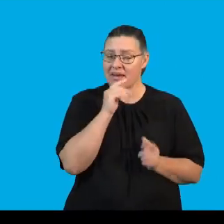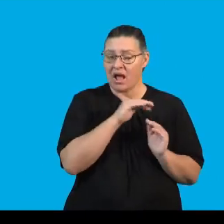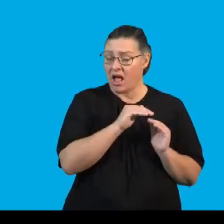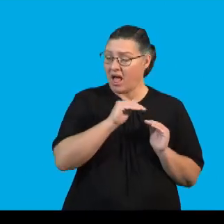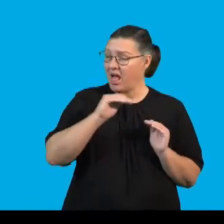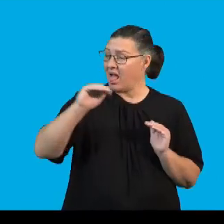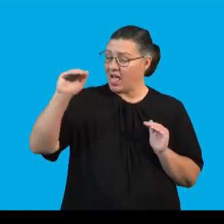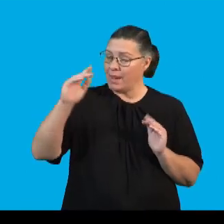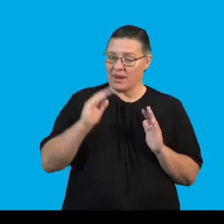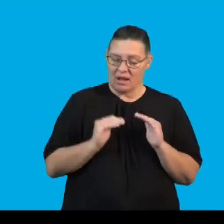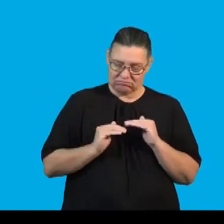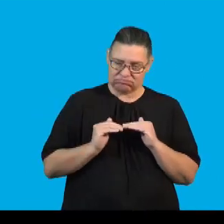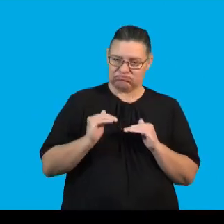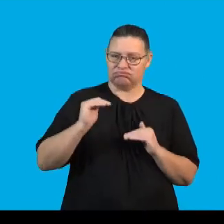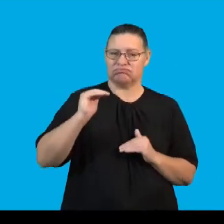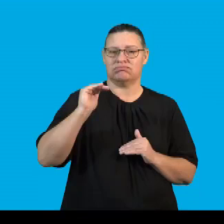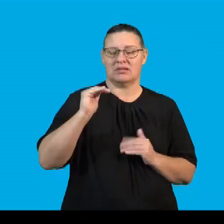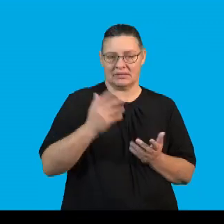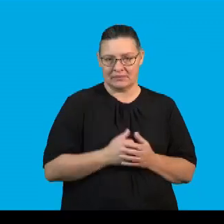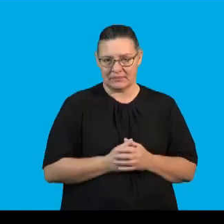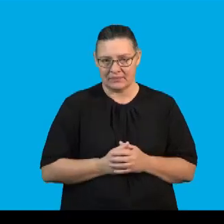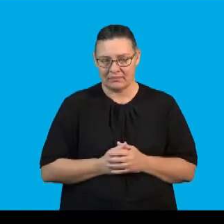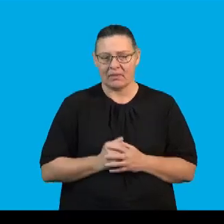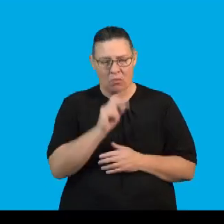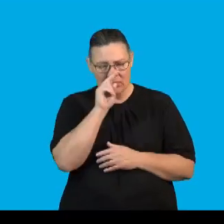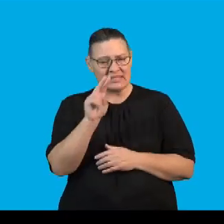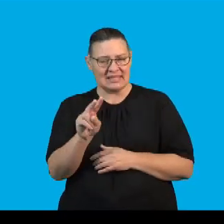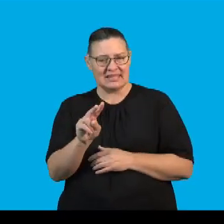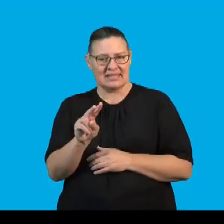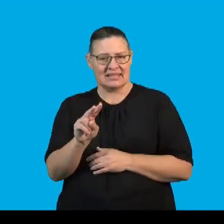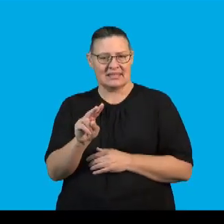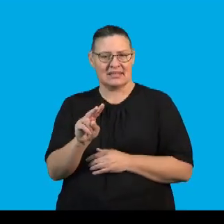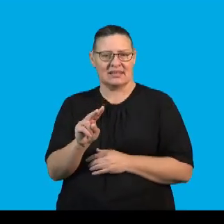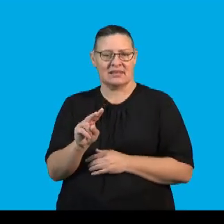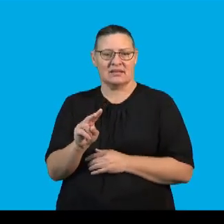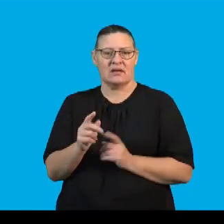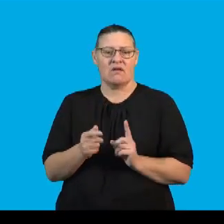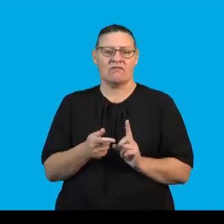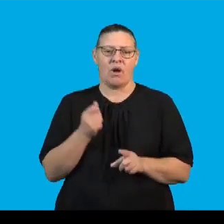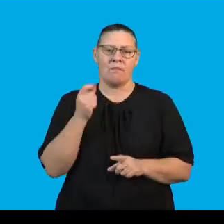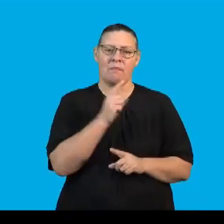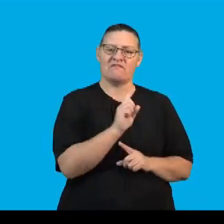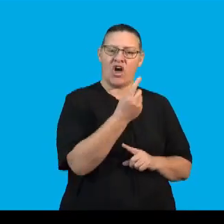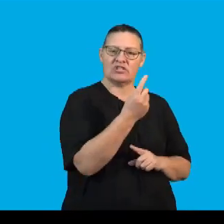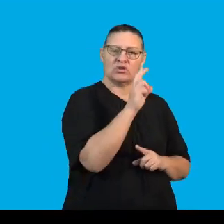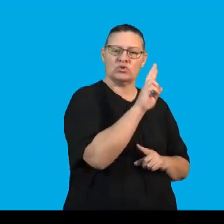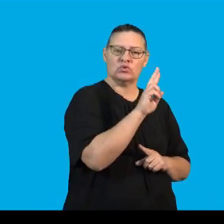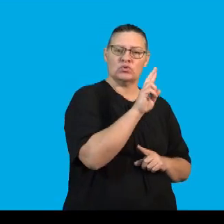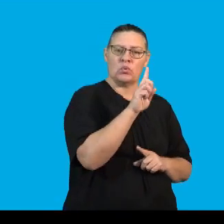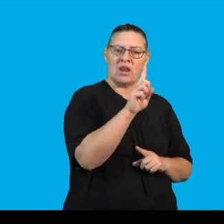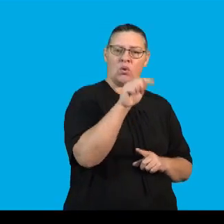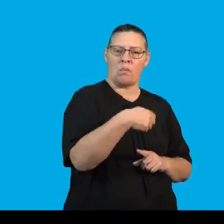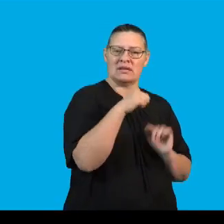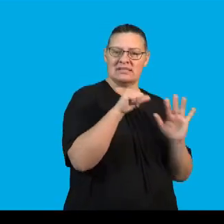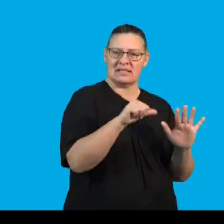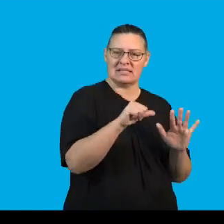And the trend that we see here on the progesterone is increasing. You can see that from this first bar